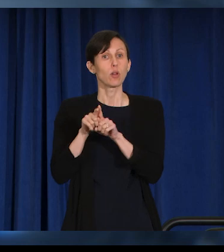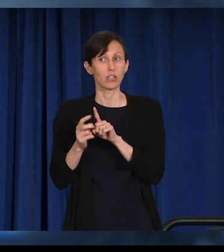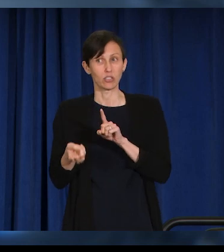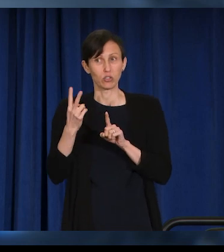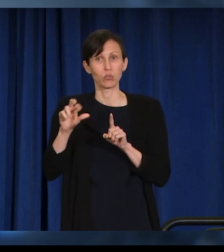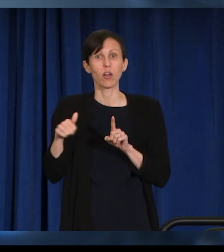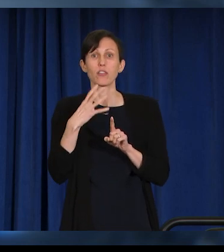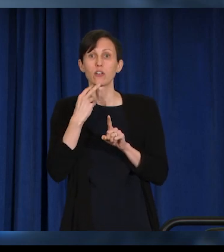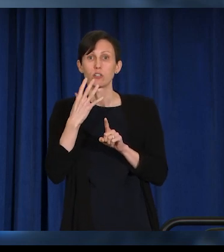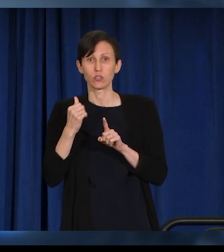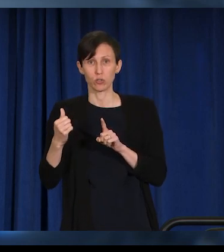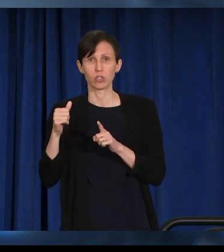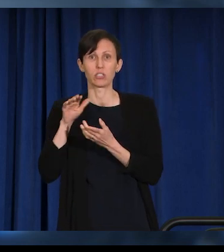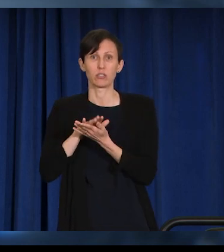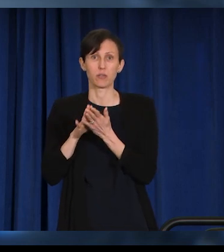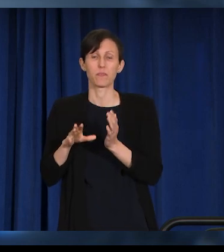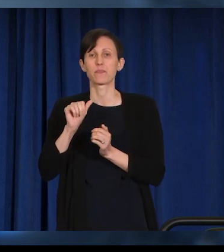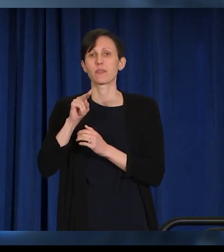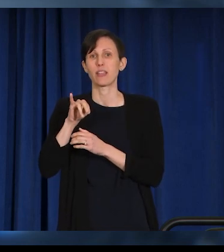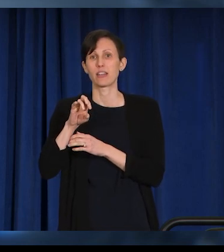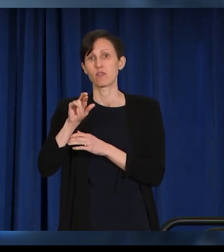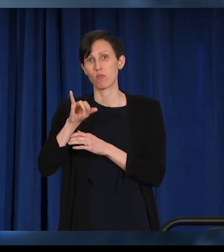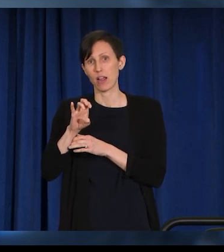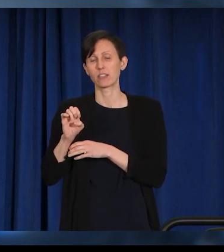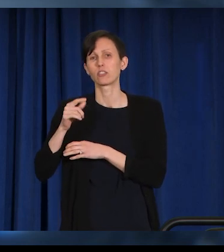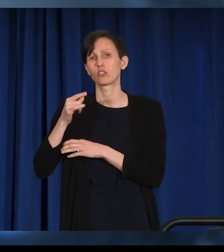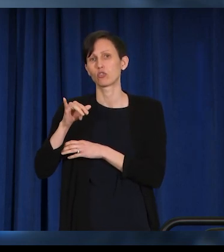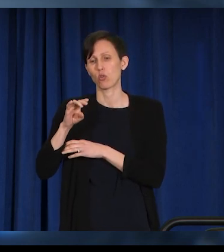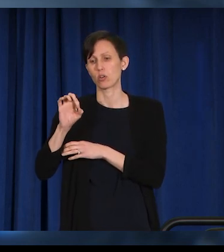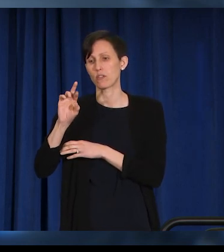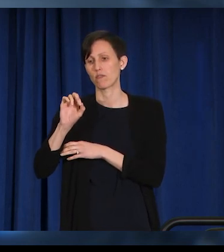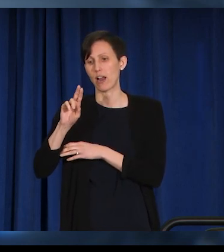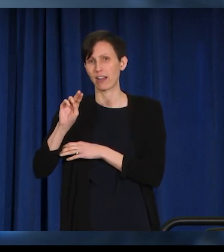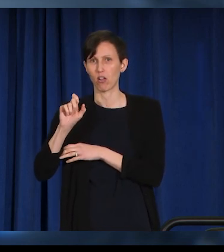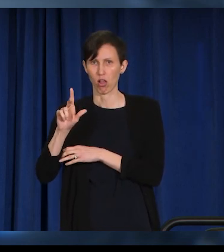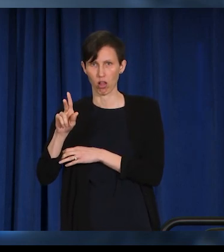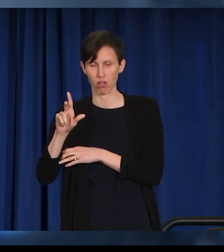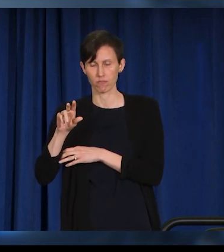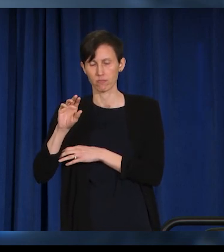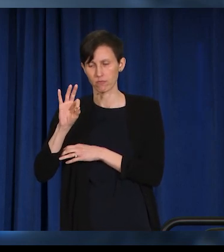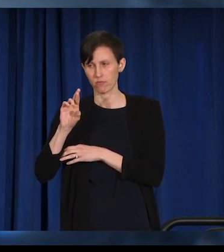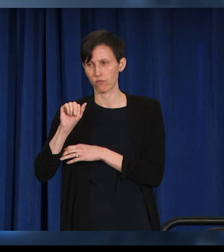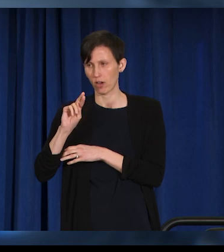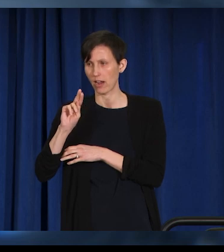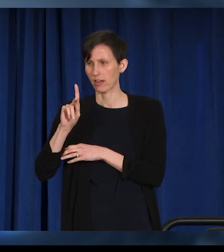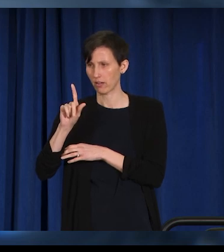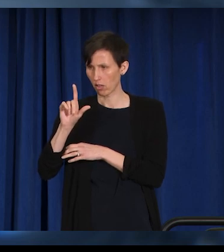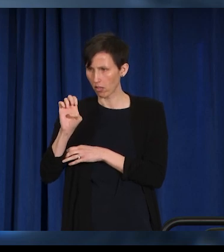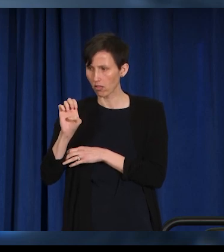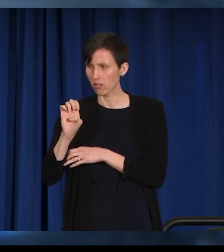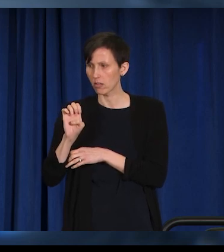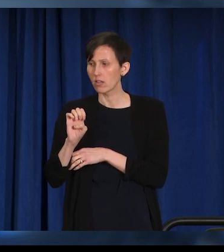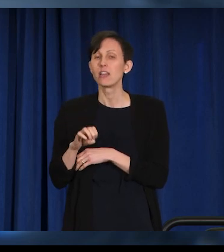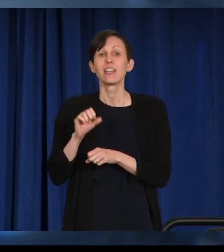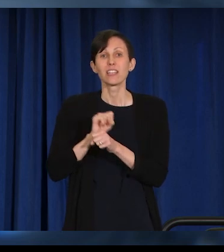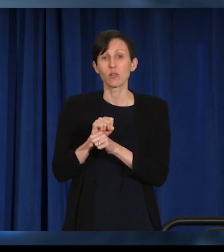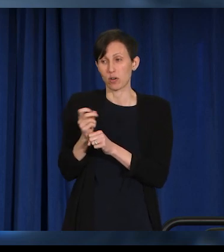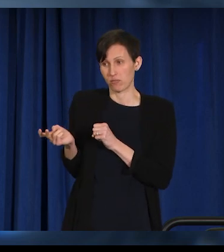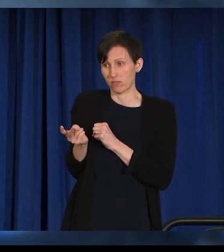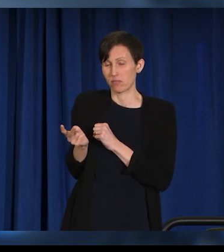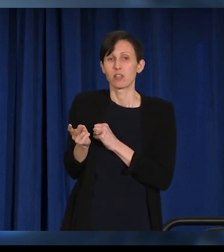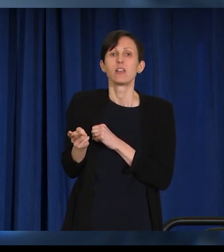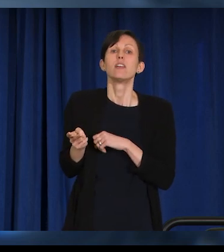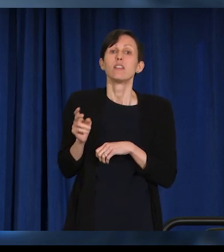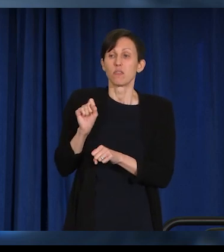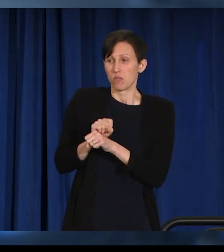name today, Annie Weiss and George Frankl. They worked with him in Vienna, but again, he didn't give them credit due to the punishment